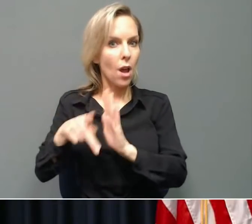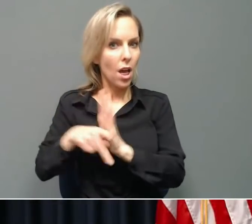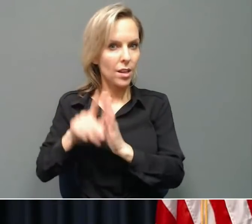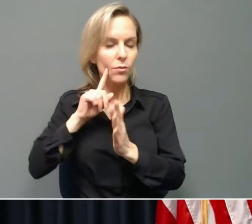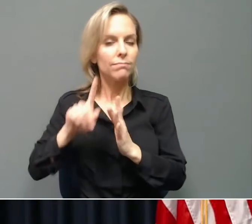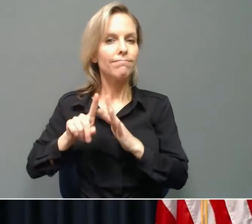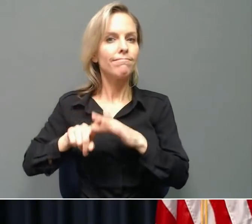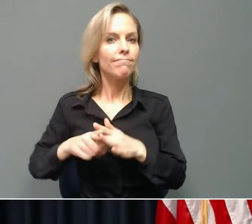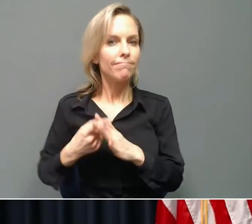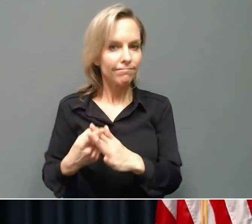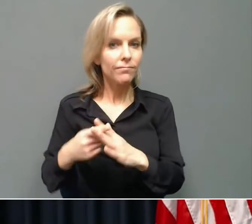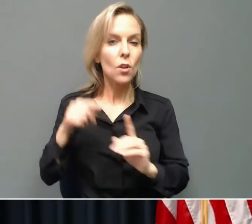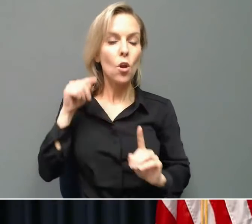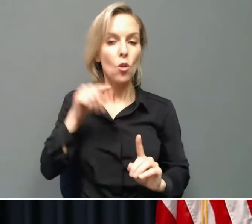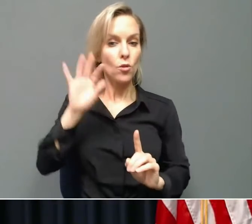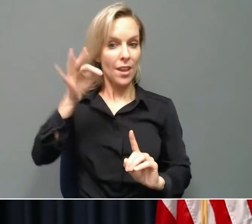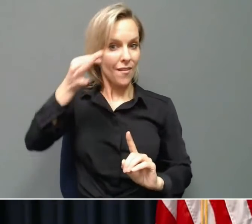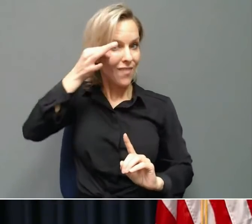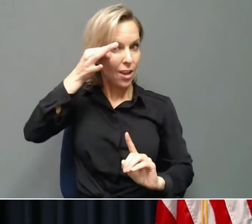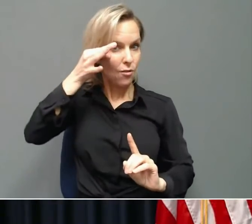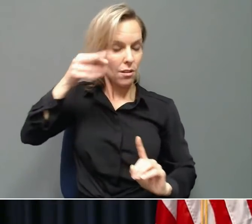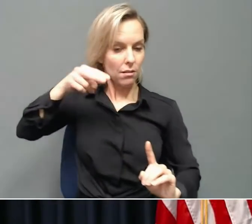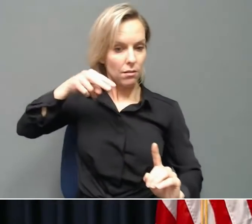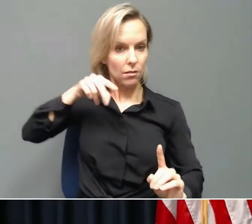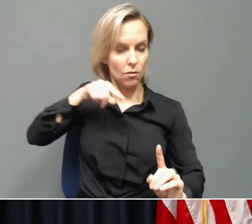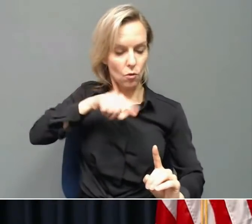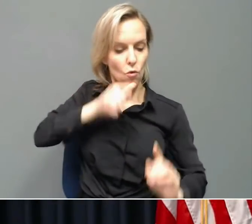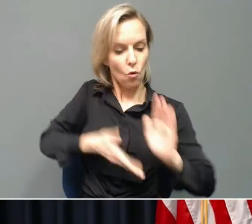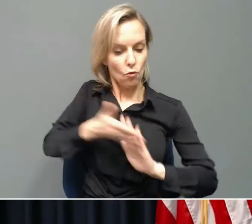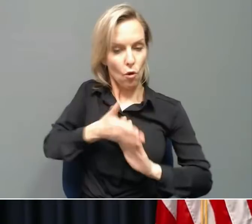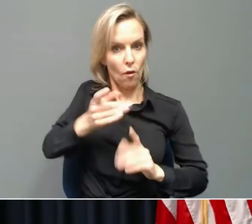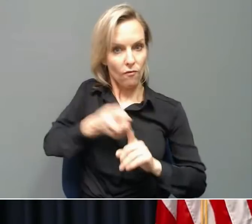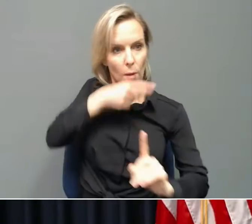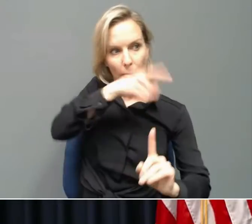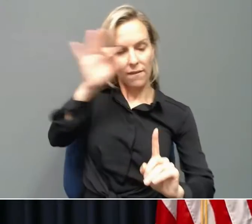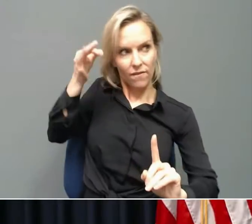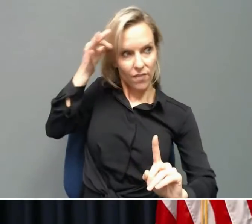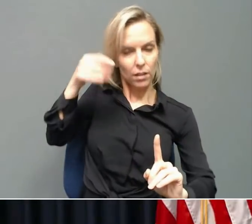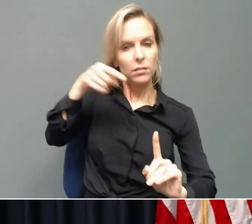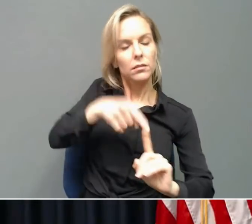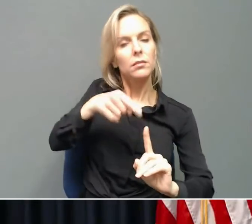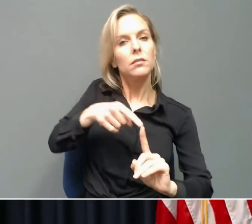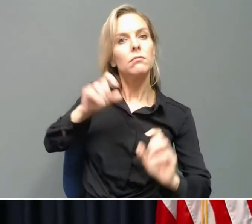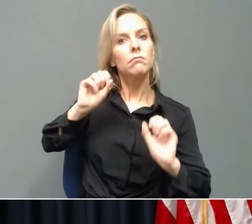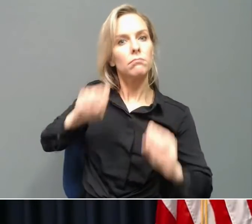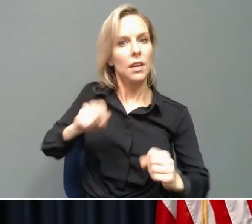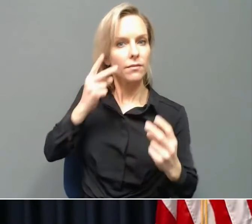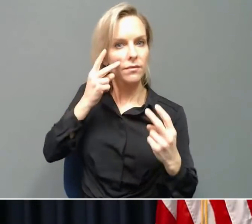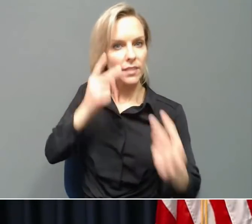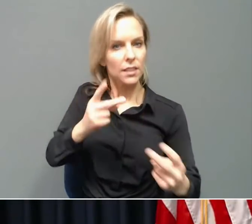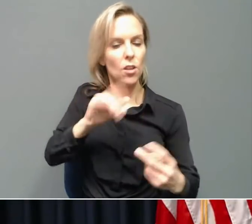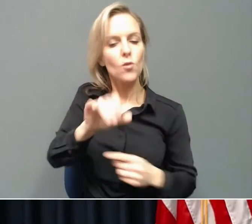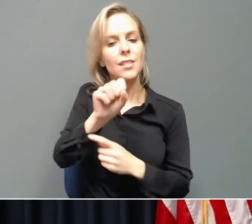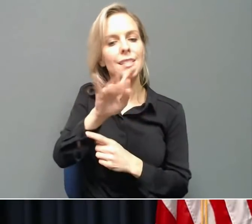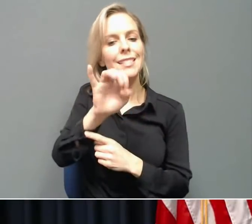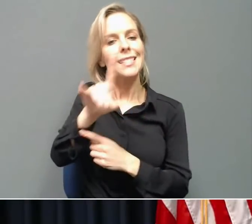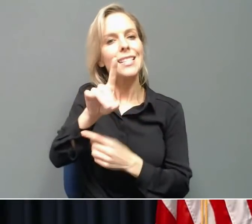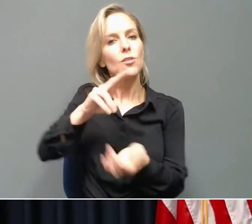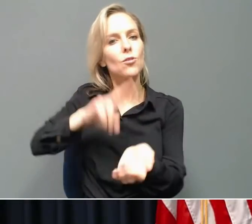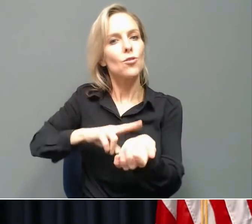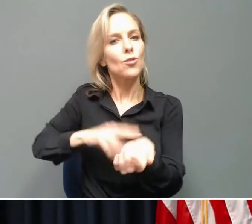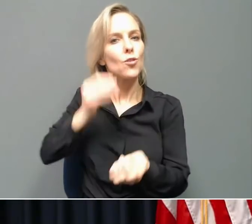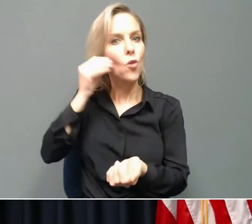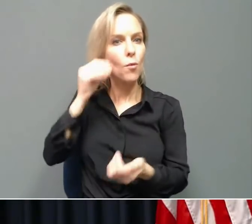federally regulated skilled nursing homes, that one group that we haven't been able to open up to visitation